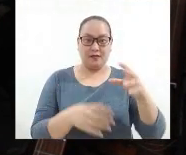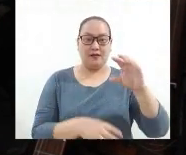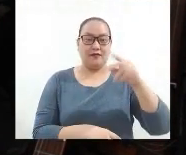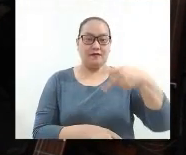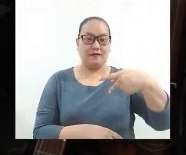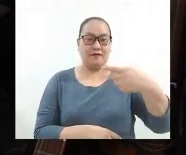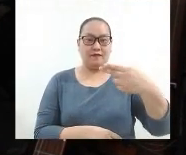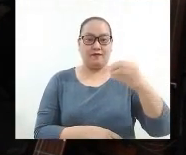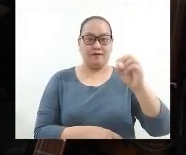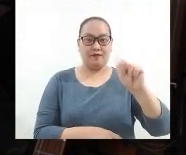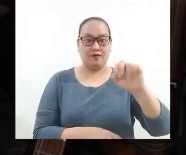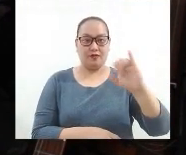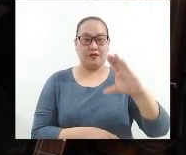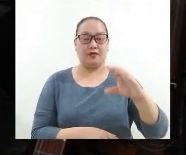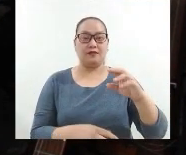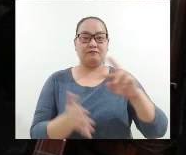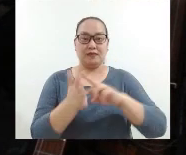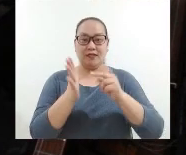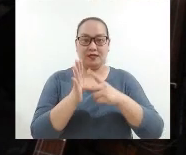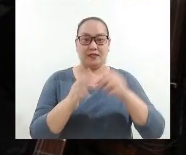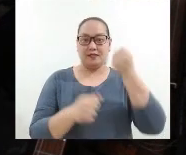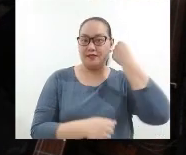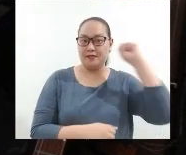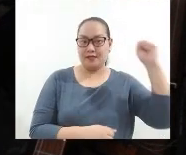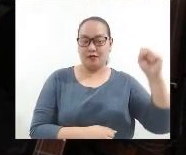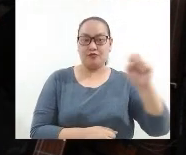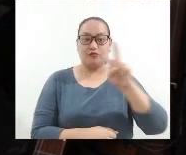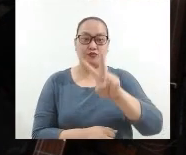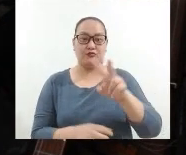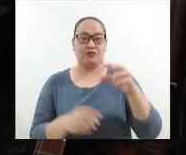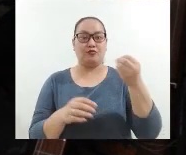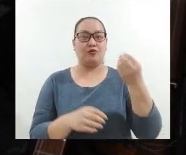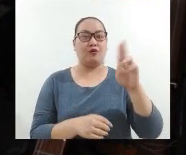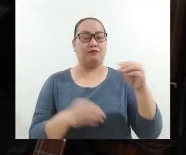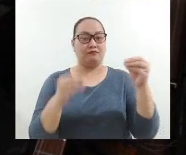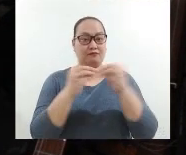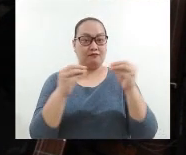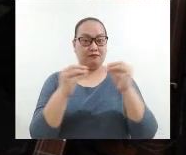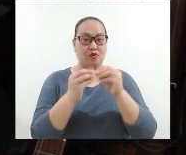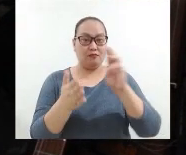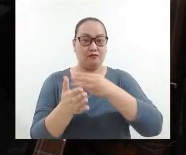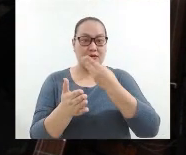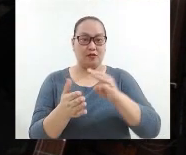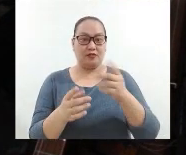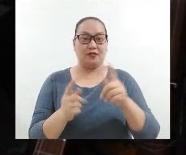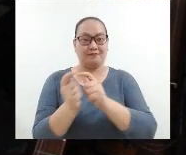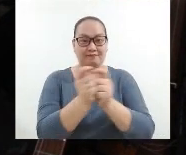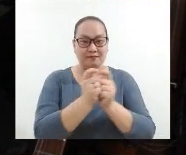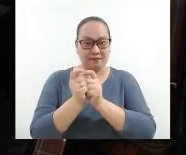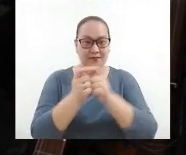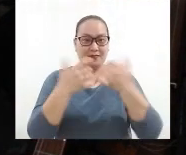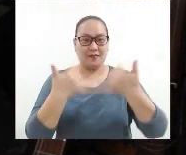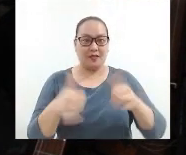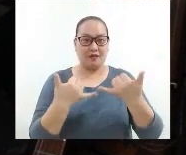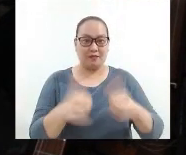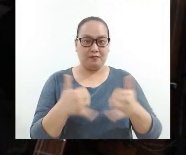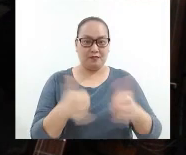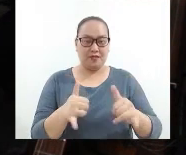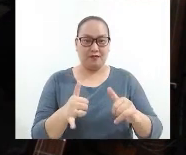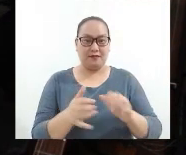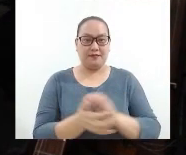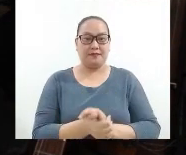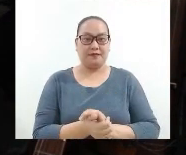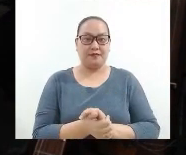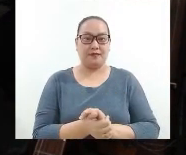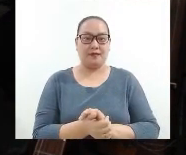polyphonic has two or more melodies playing at the same time. The point where two melodies are played is called